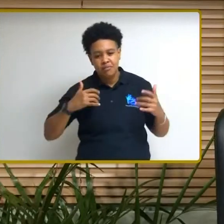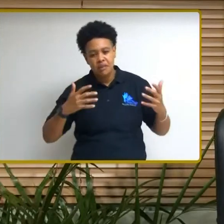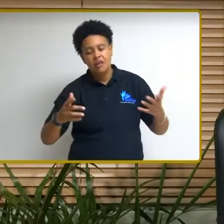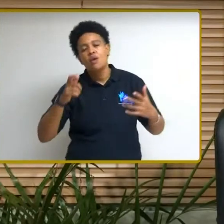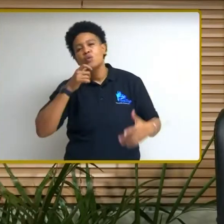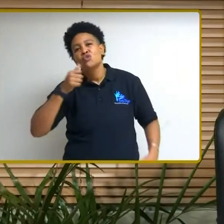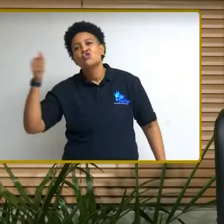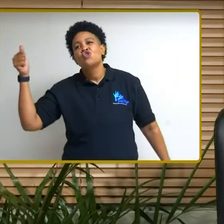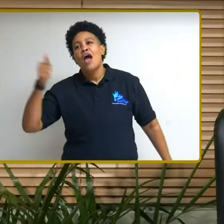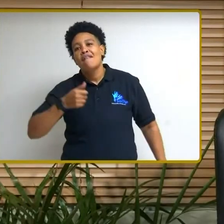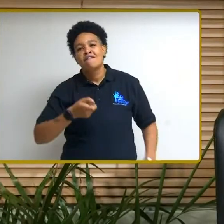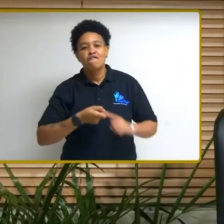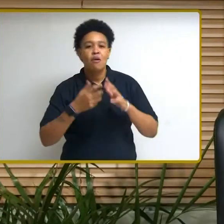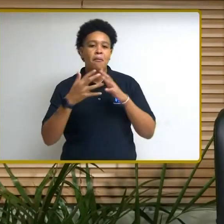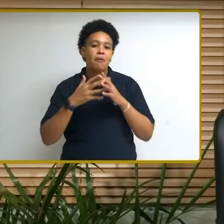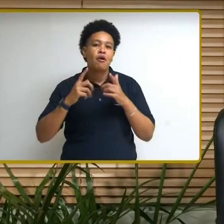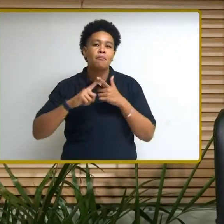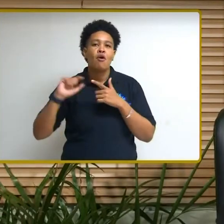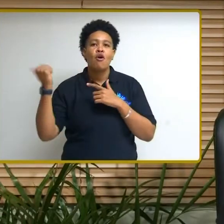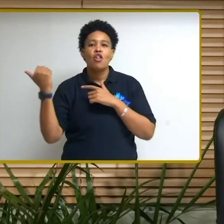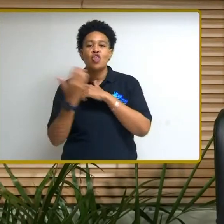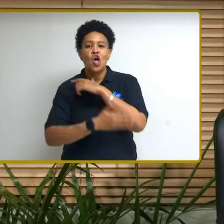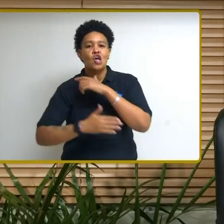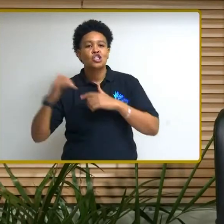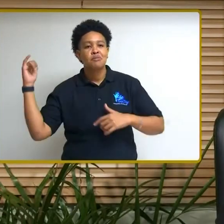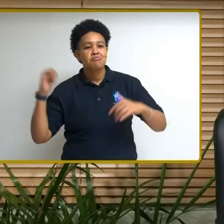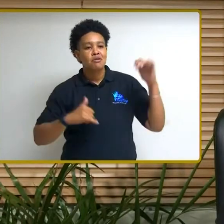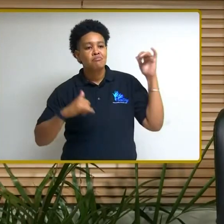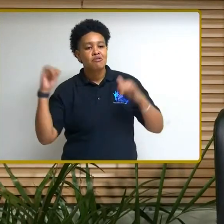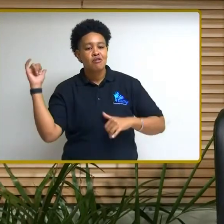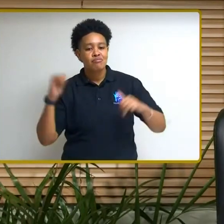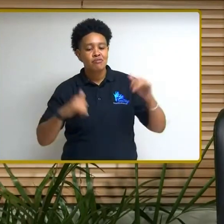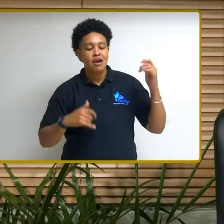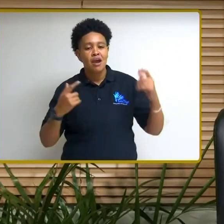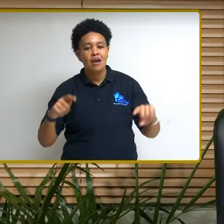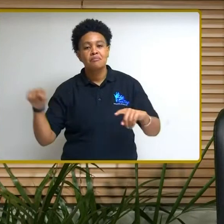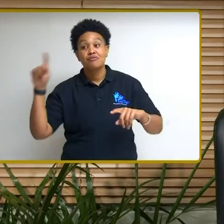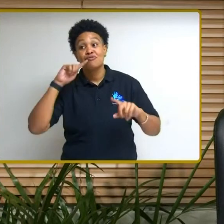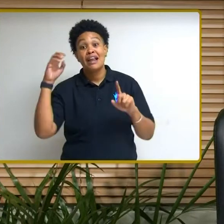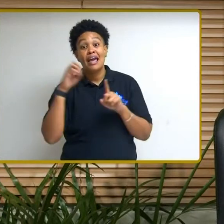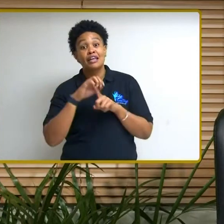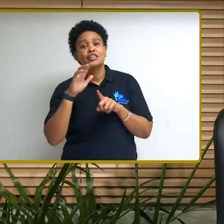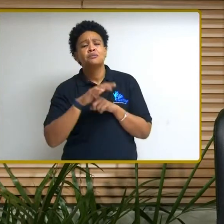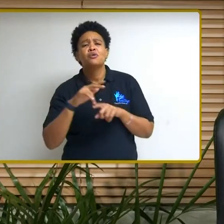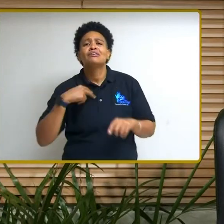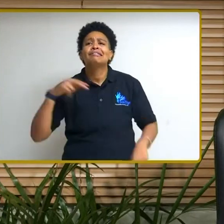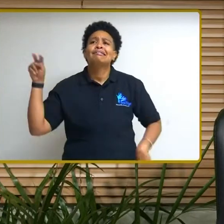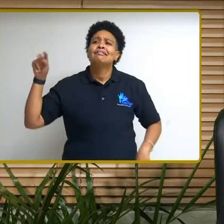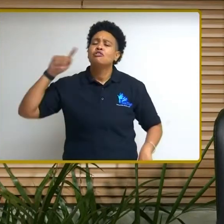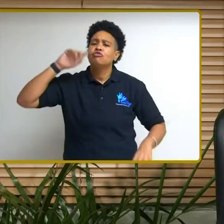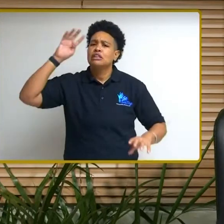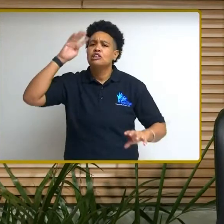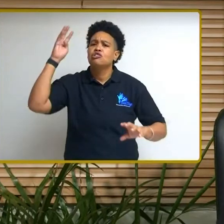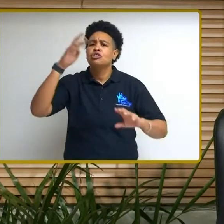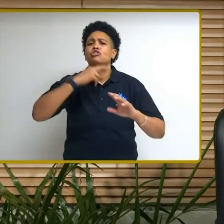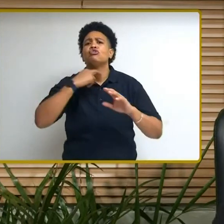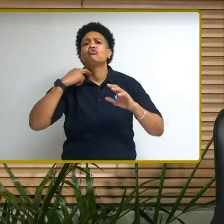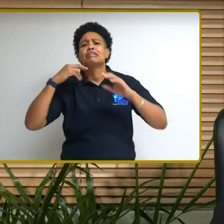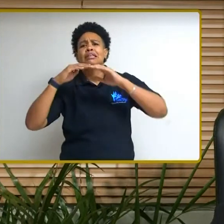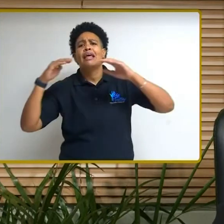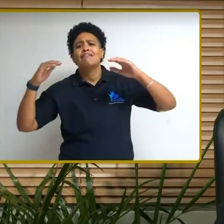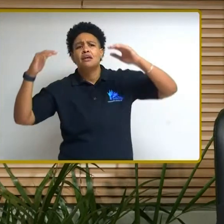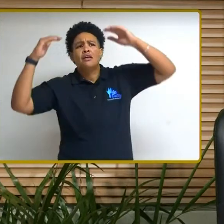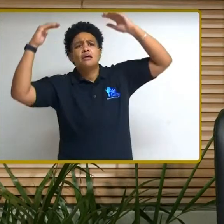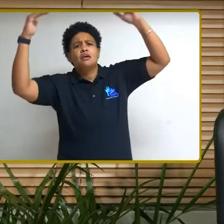who travel from North America or other places, and the exposure creates a risk level